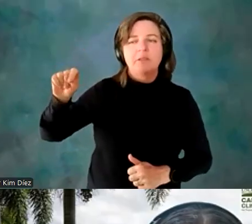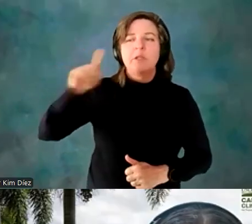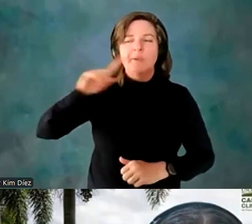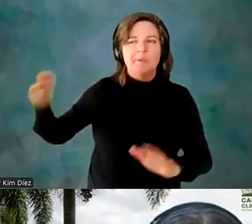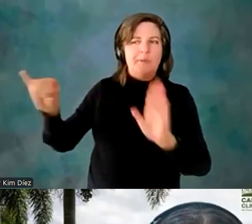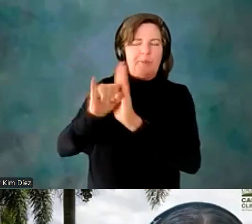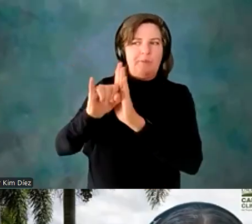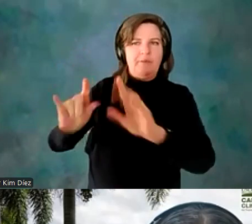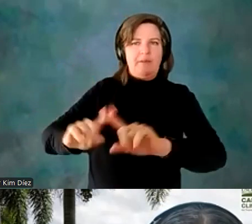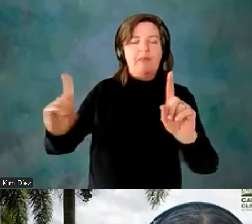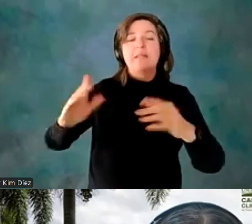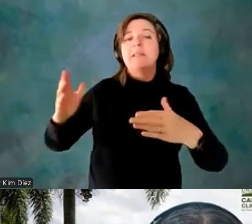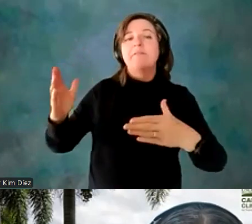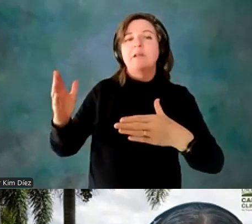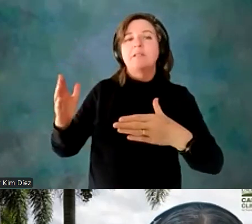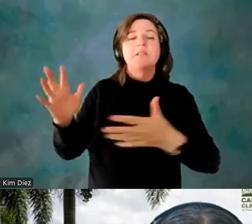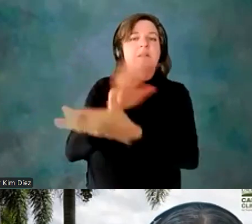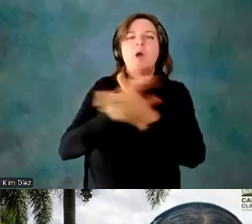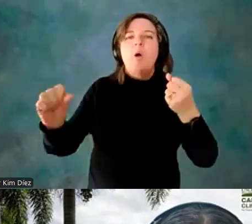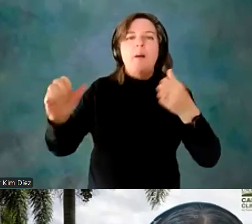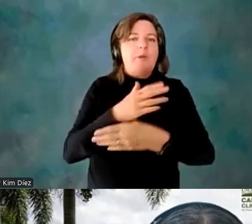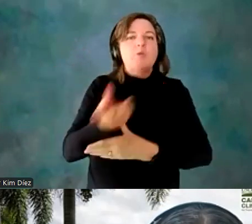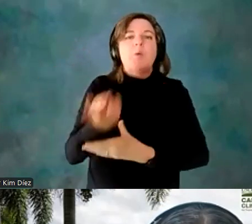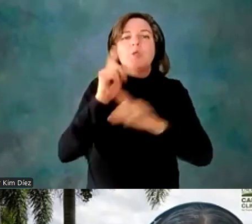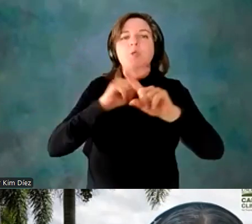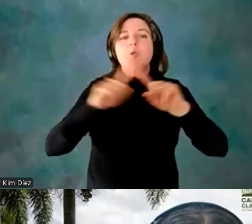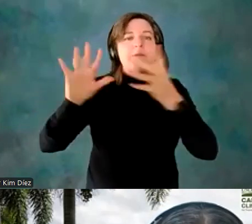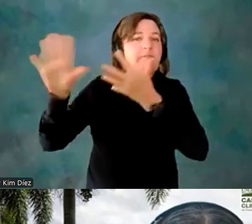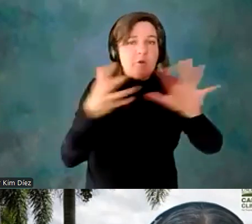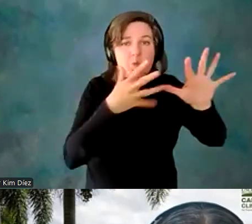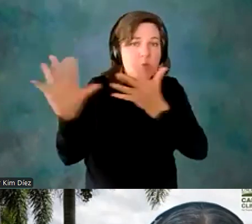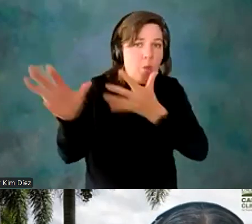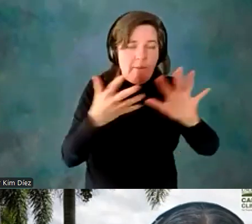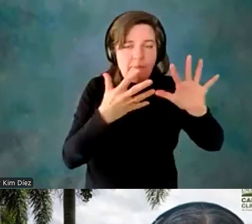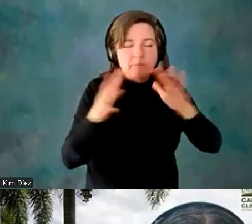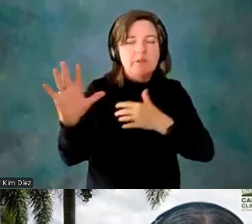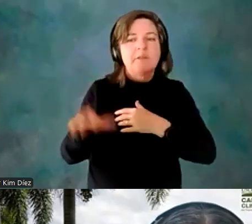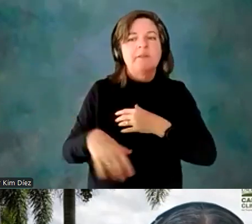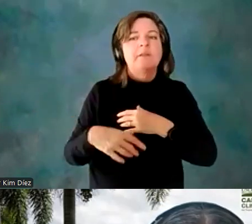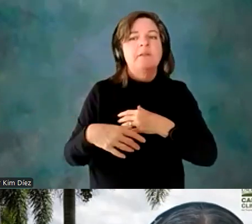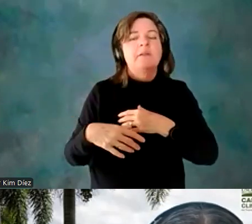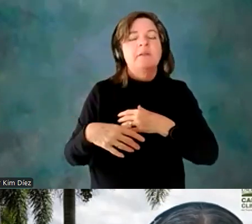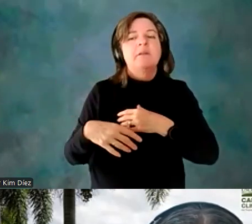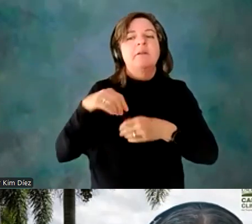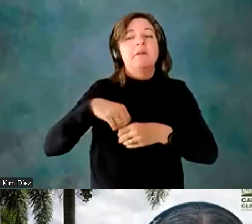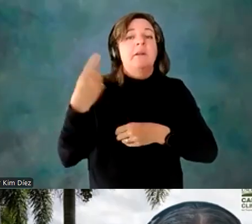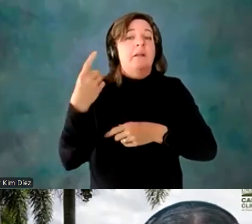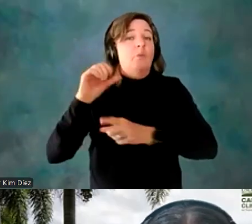in destruction between two different storms, and in a situation where one